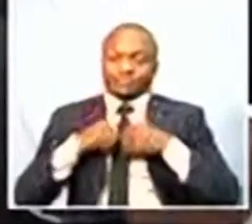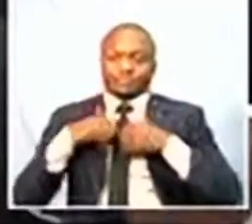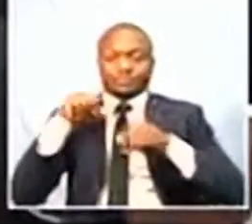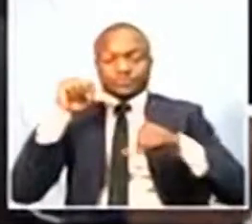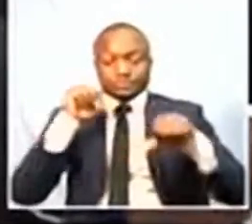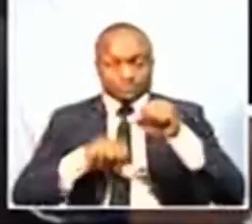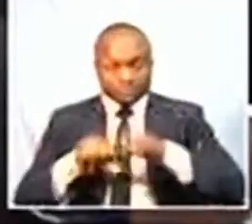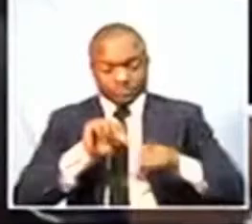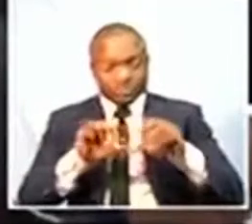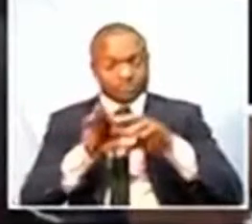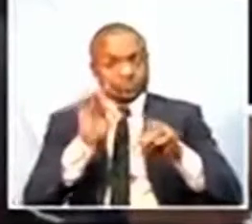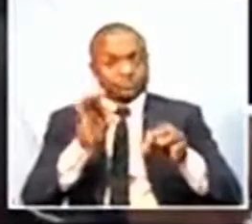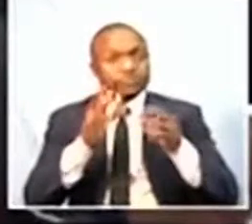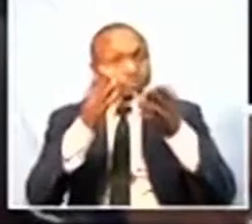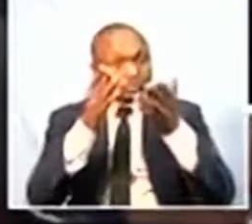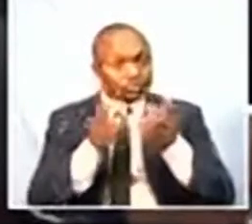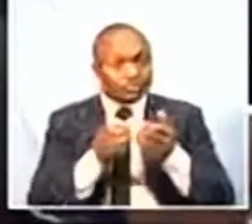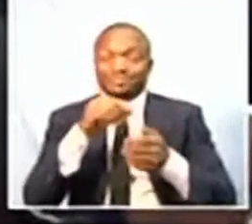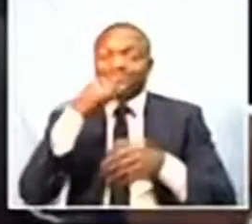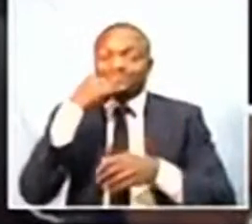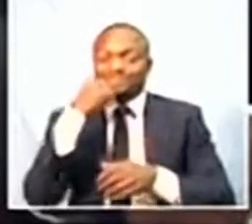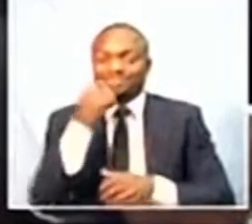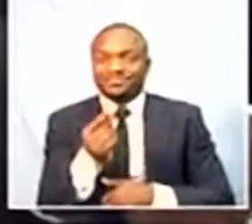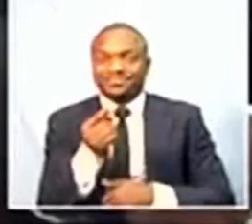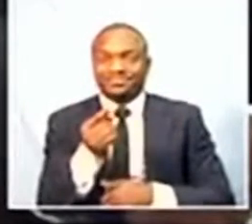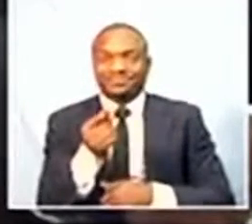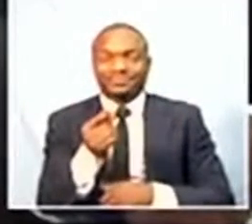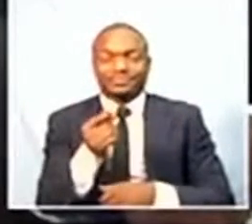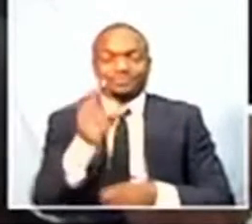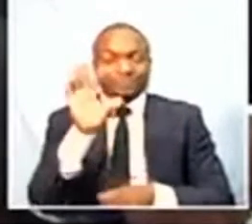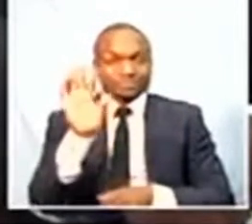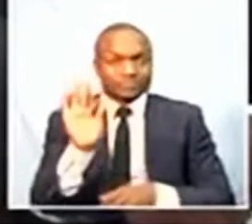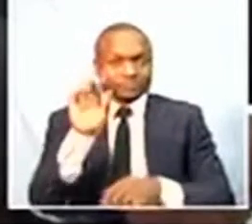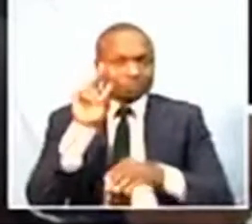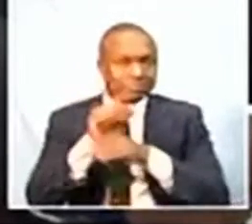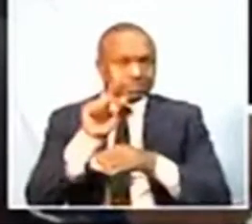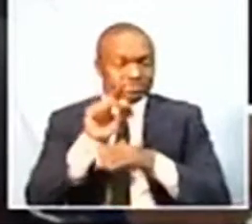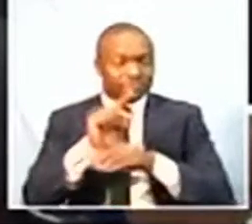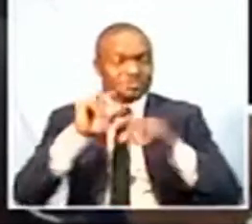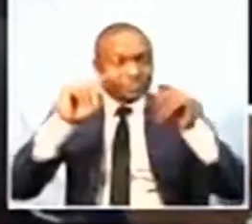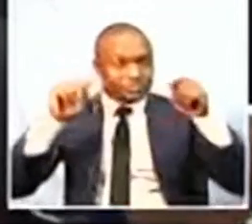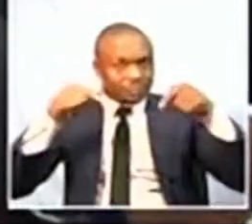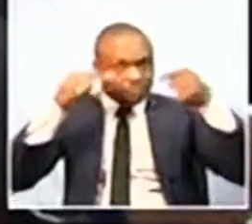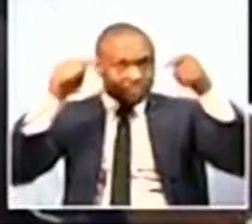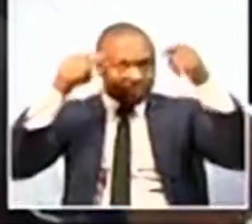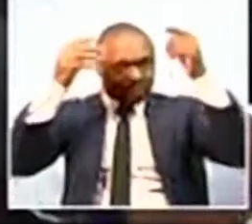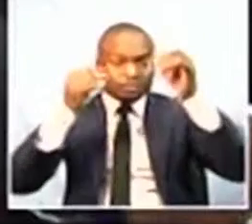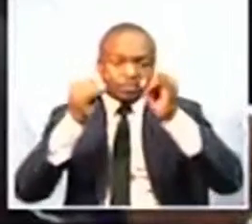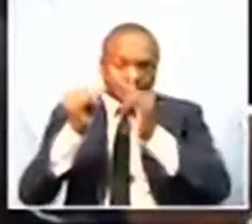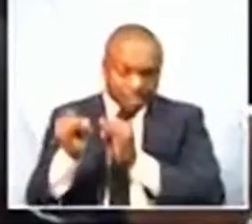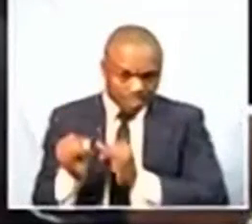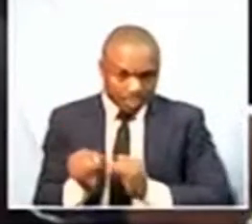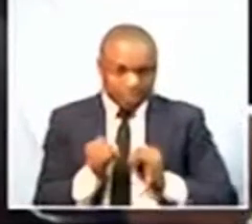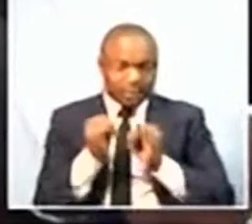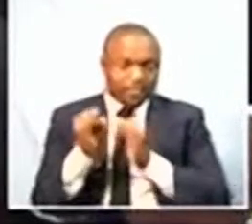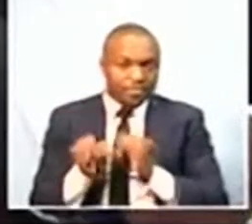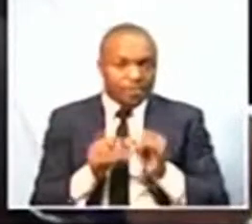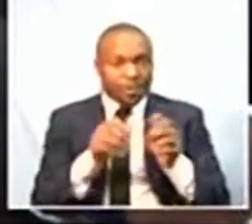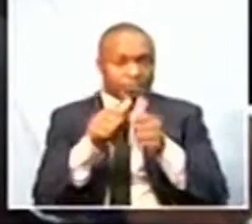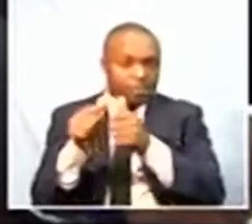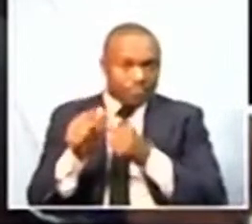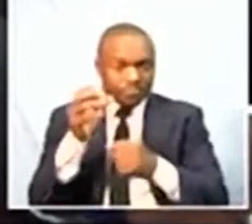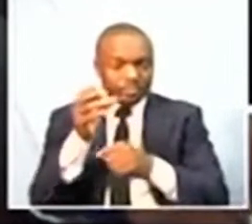auditor's findings and wishes to state that the 9 projects were successfully implemented. Action taken,